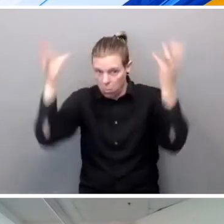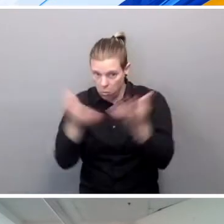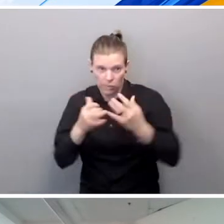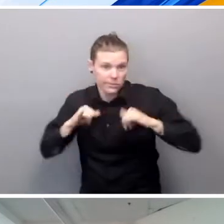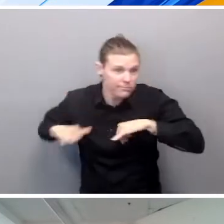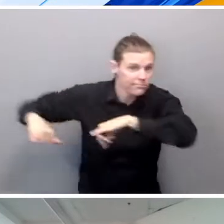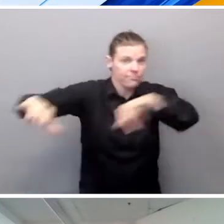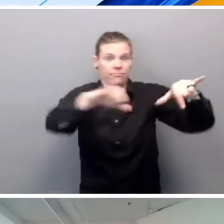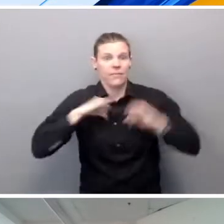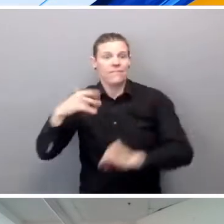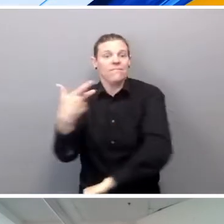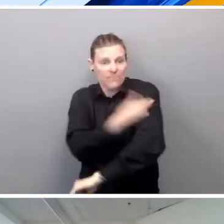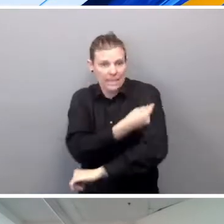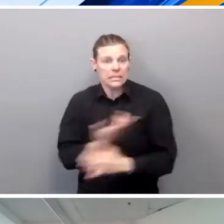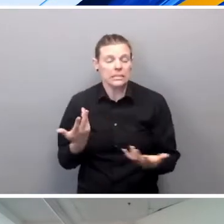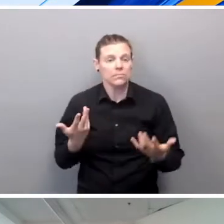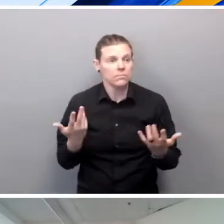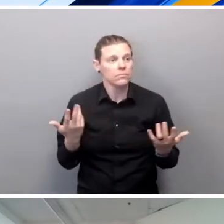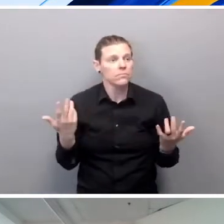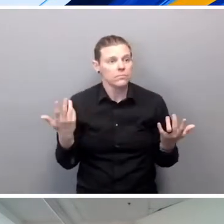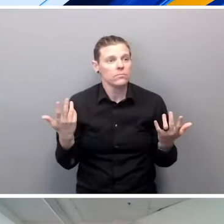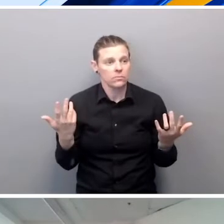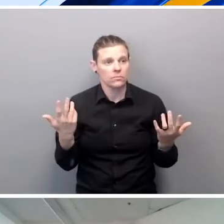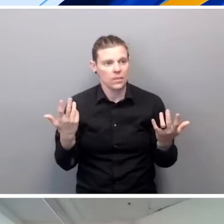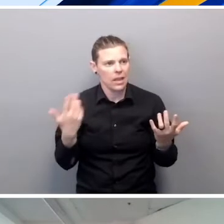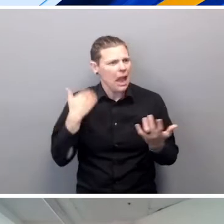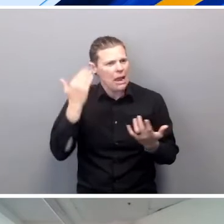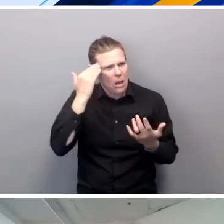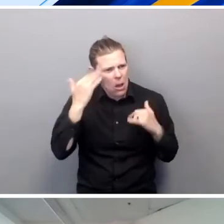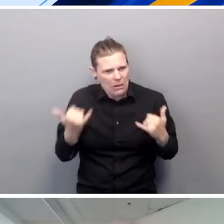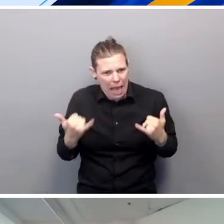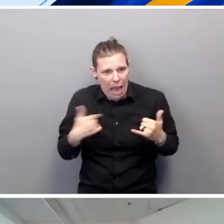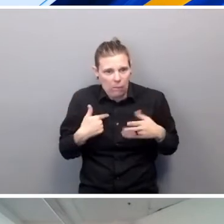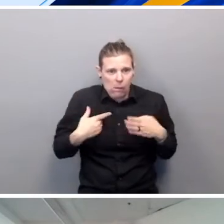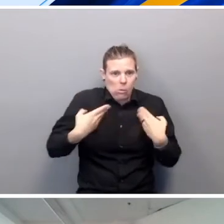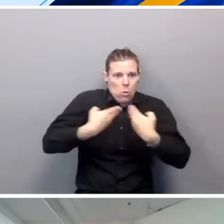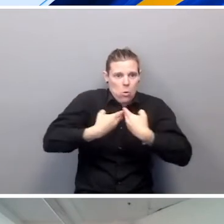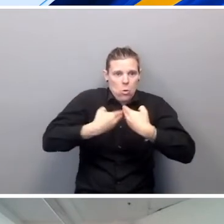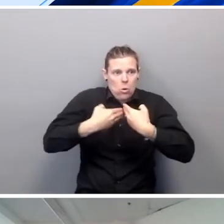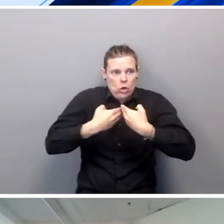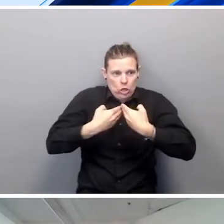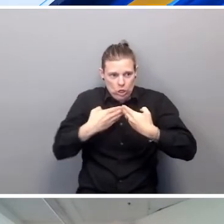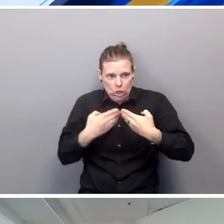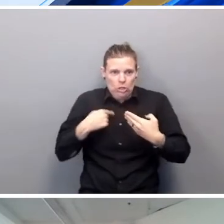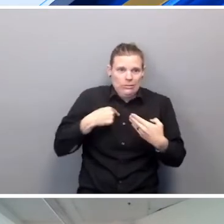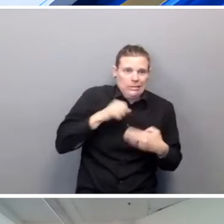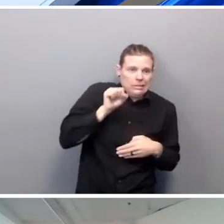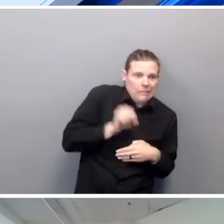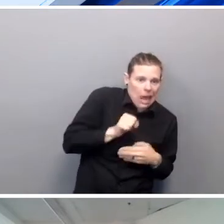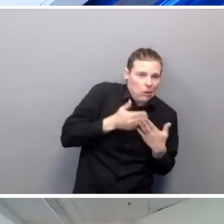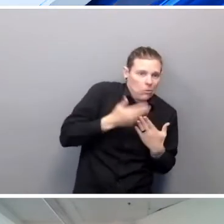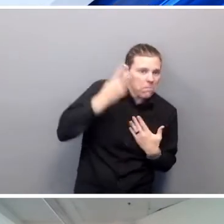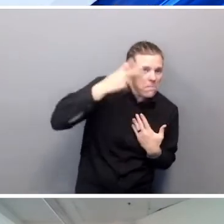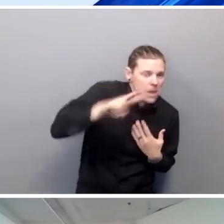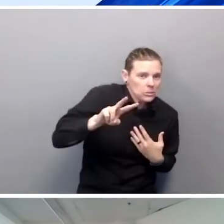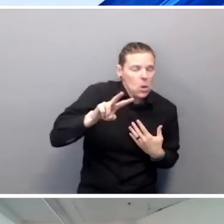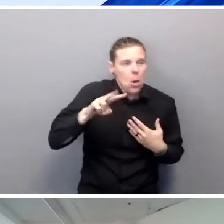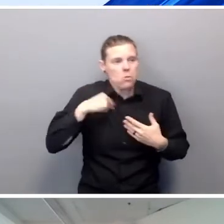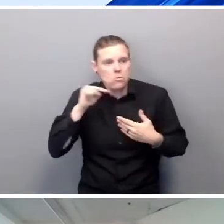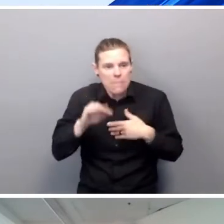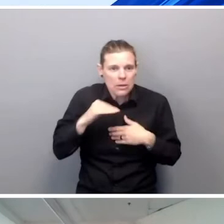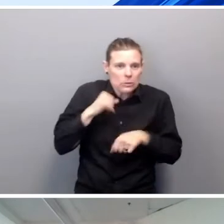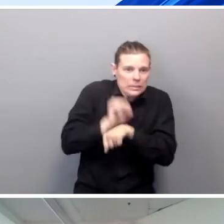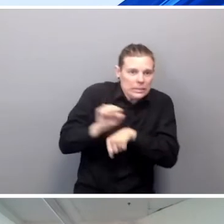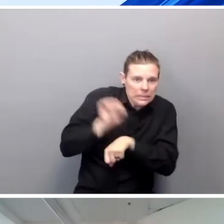working in our little corner of the United States on the southern border, in New Mexico. Here, I think the governor